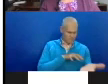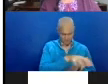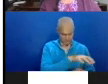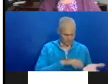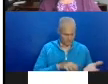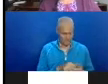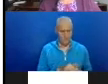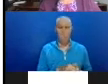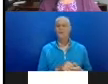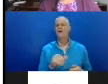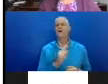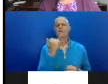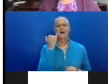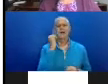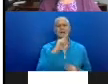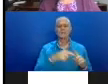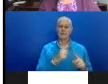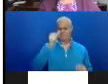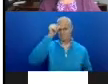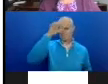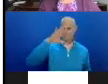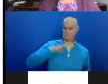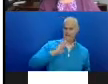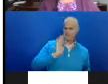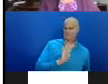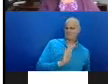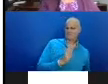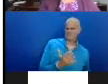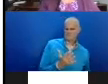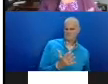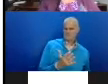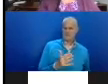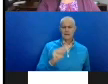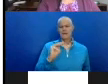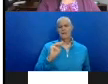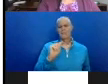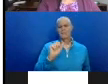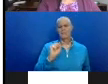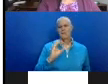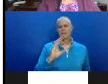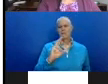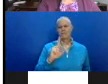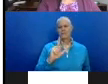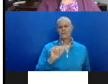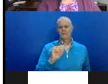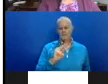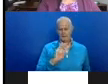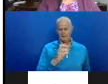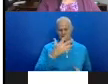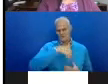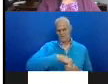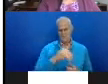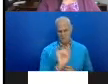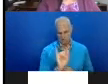And also ideas around masculinity that often gets packed into these moments, which I'll attend